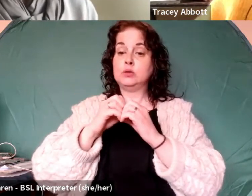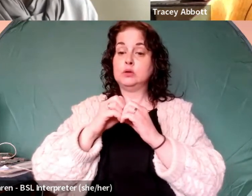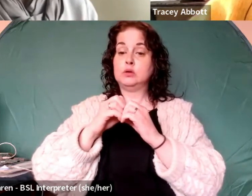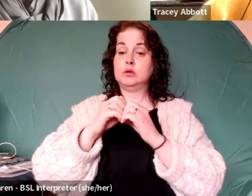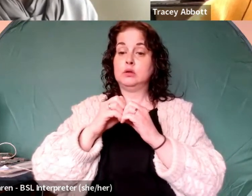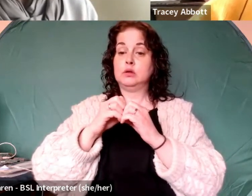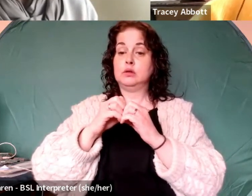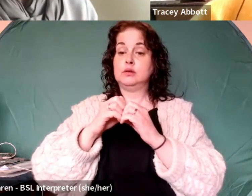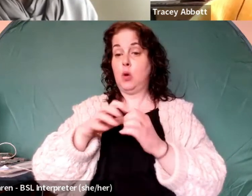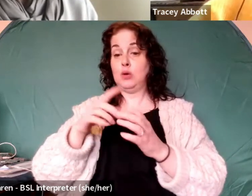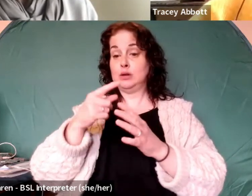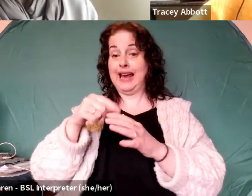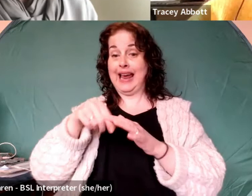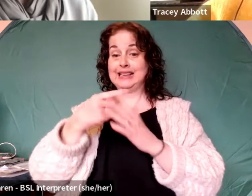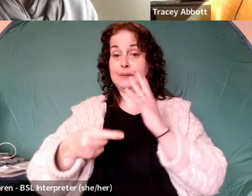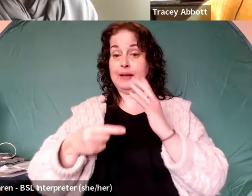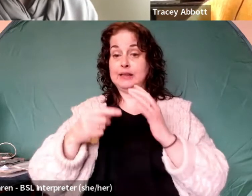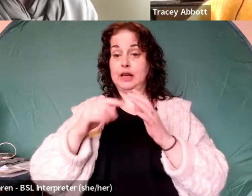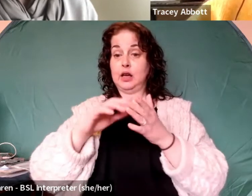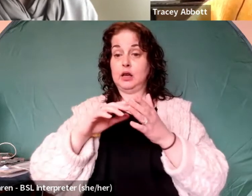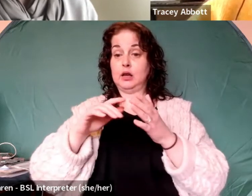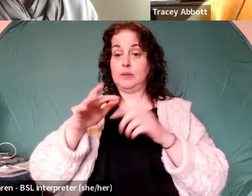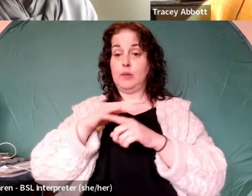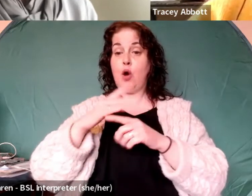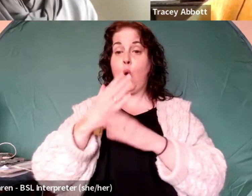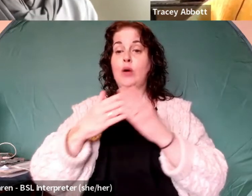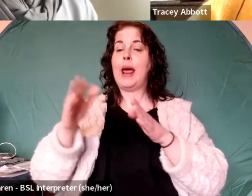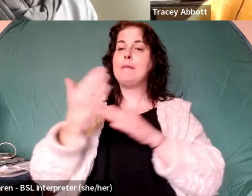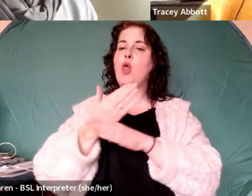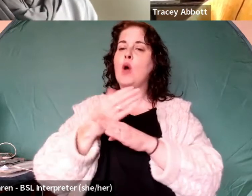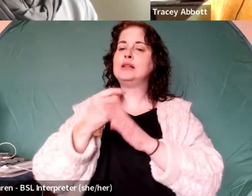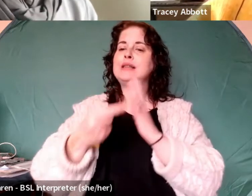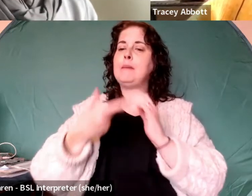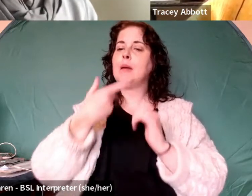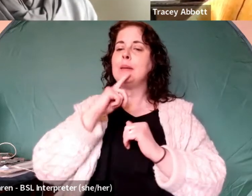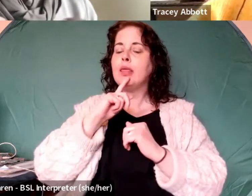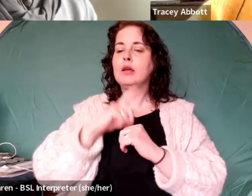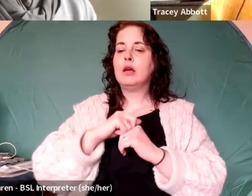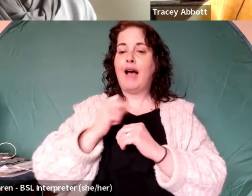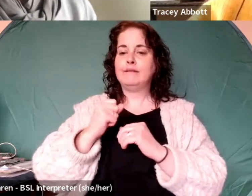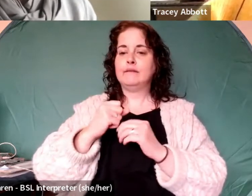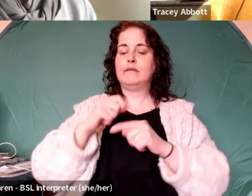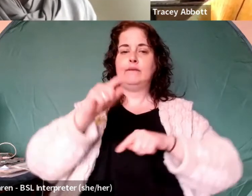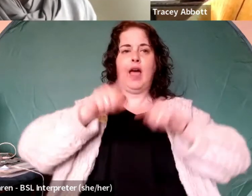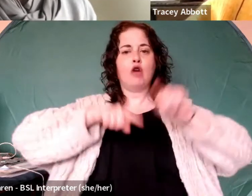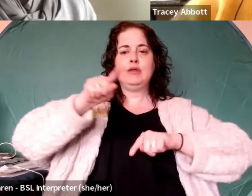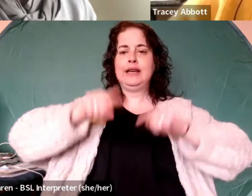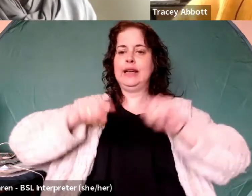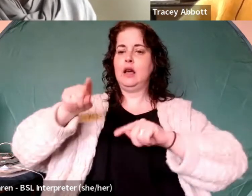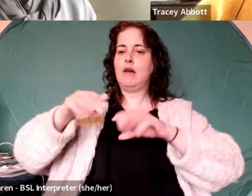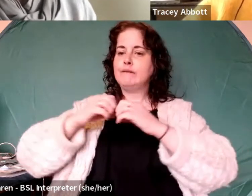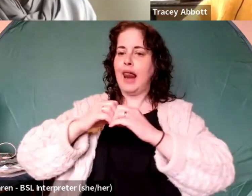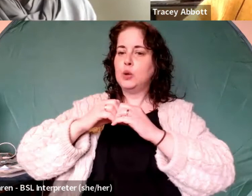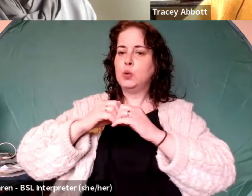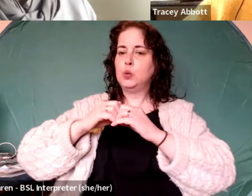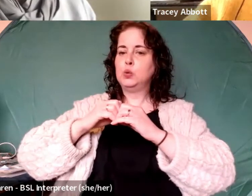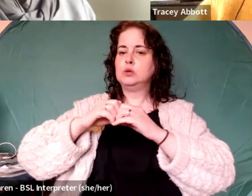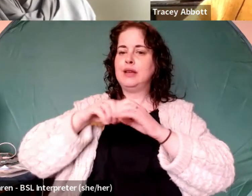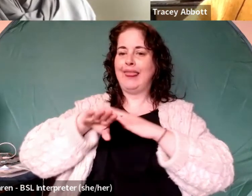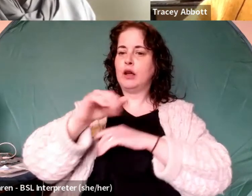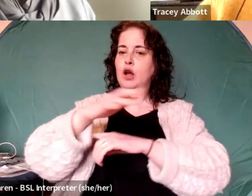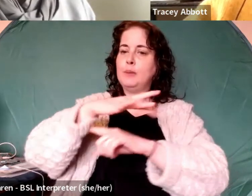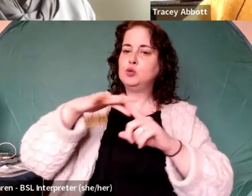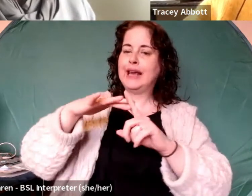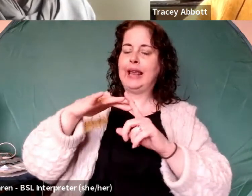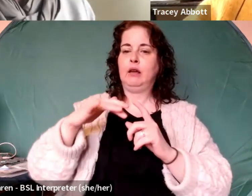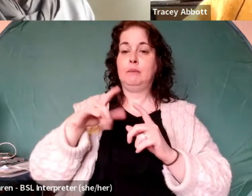within the disability community, and we only employ disabled people, there is, of course, a huge variance of values within that community, because